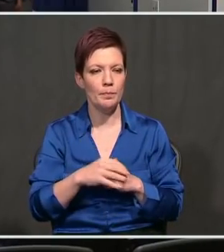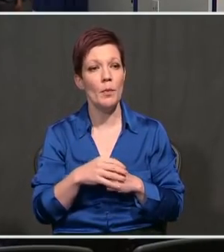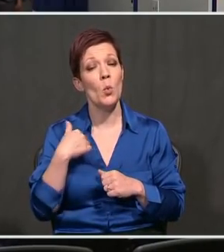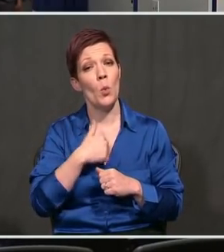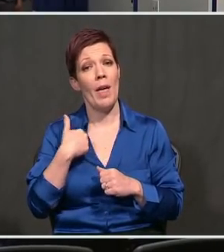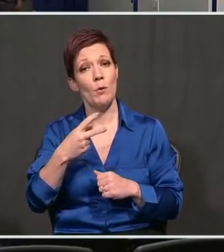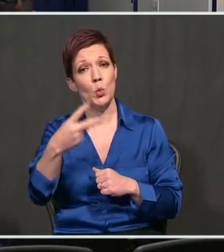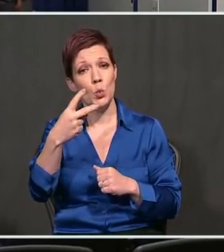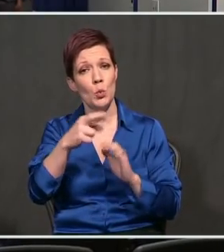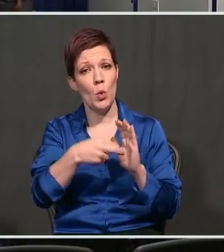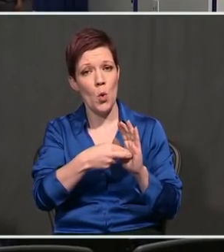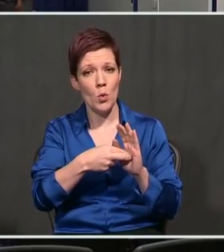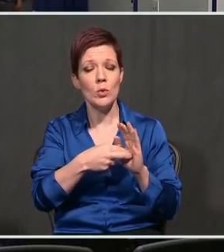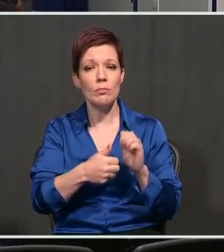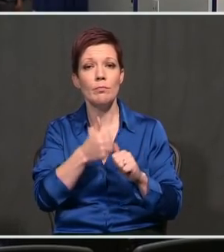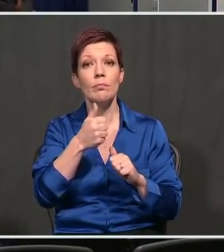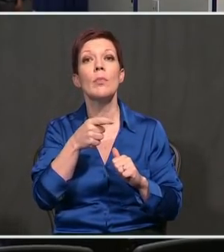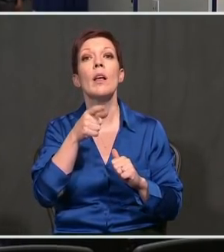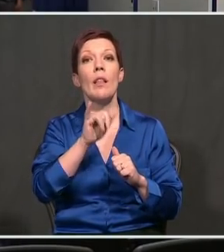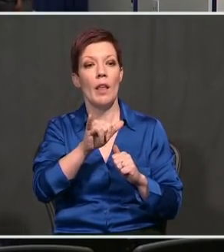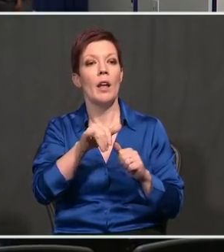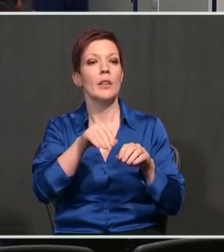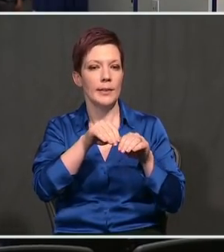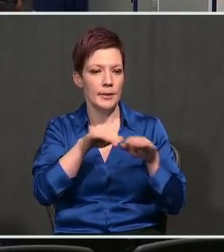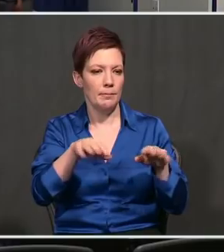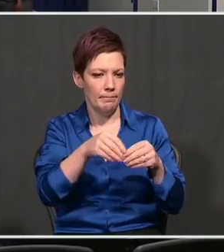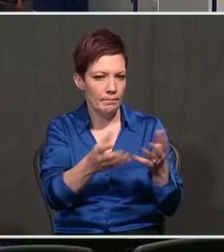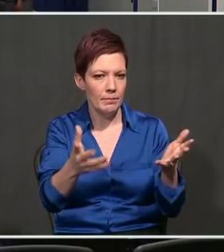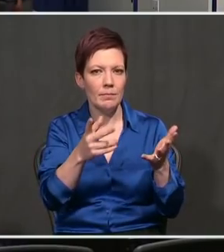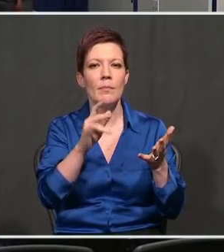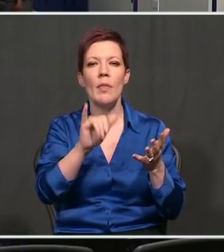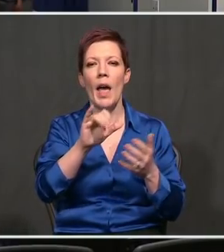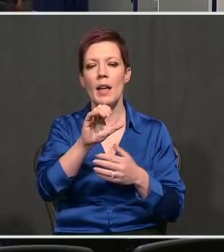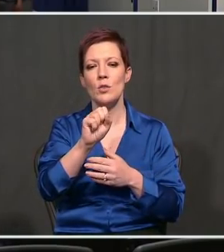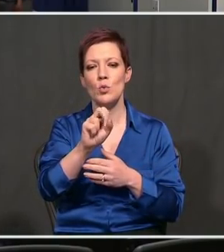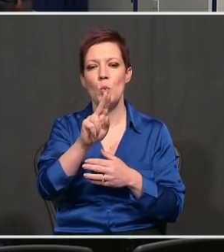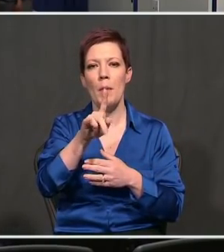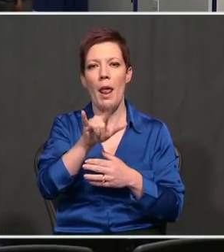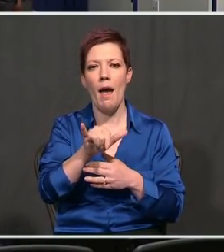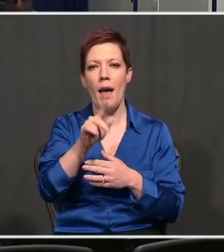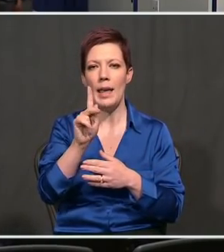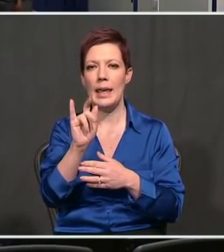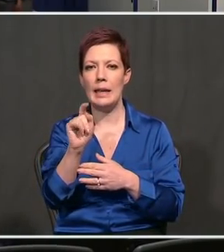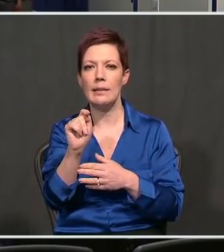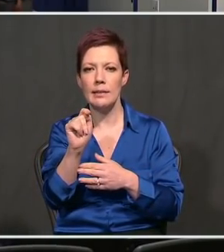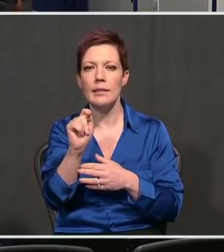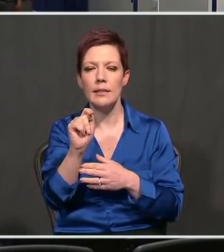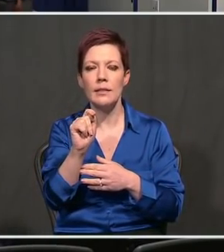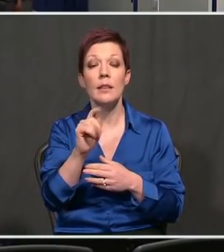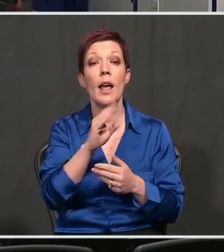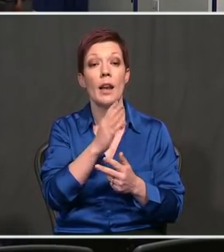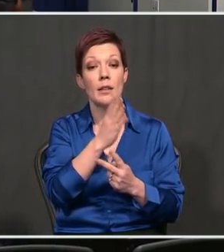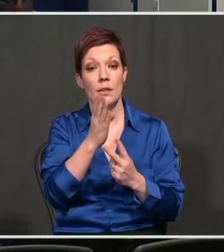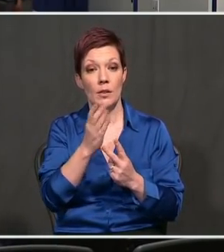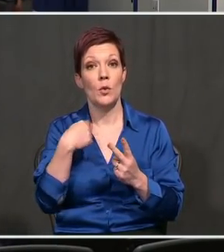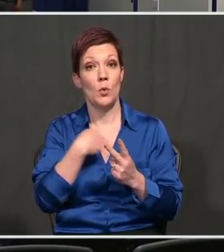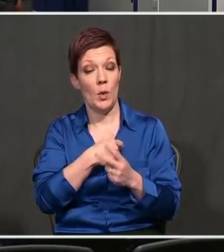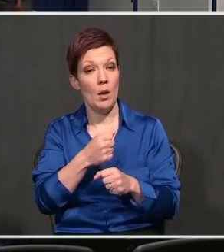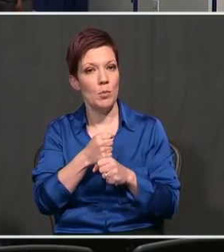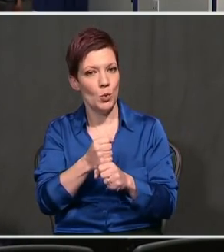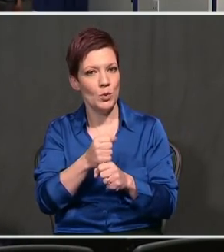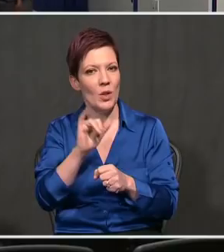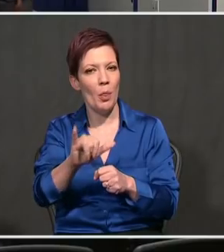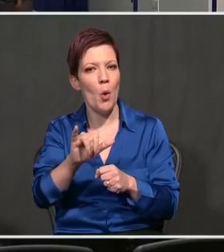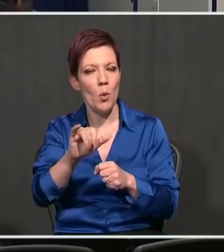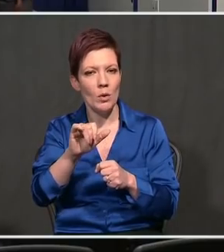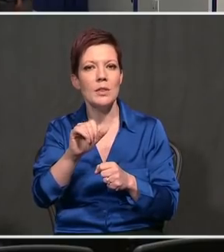is centralized distributor of vaccines and ancillary supply kits. The second is of the producer of those ancillary supply kits. And that's where I